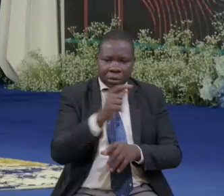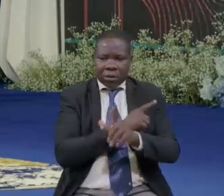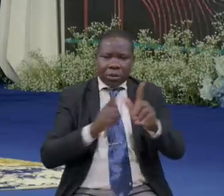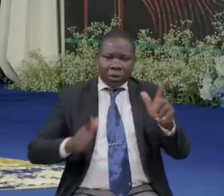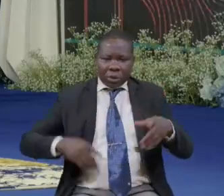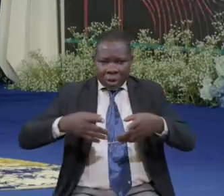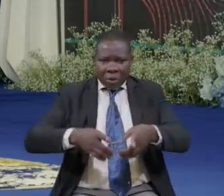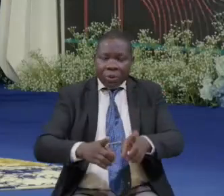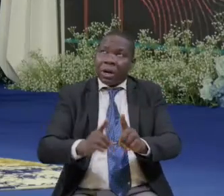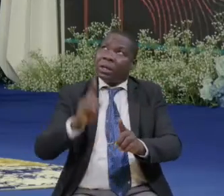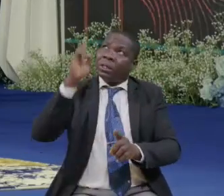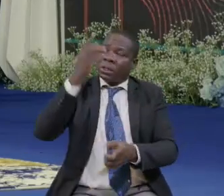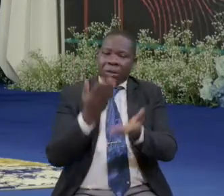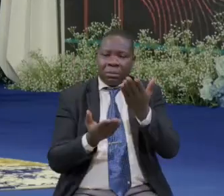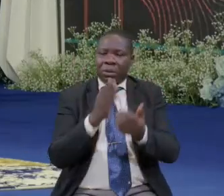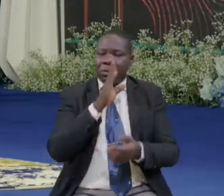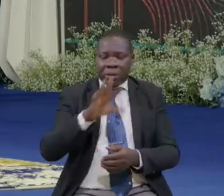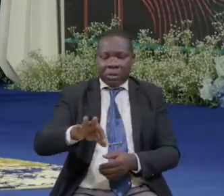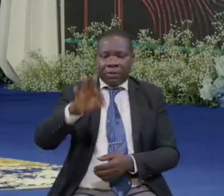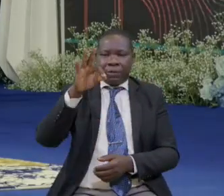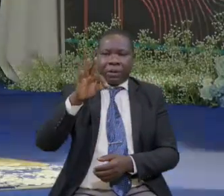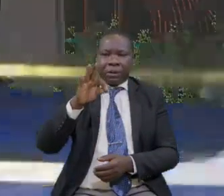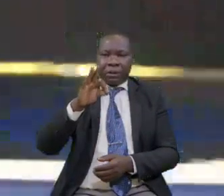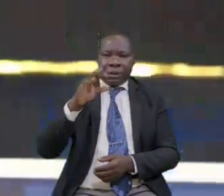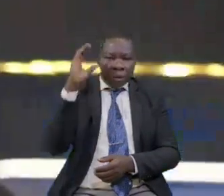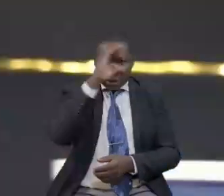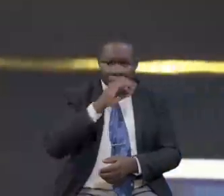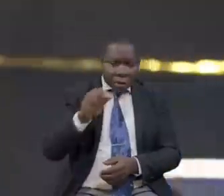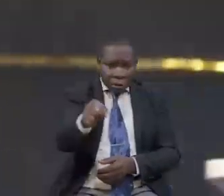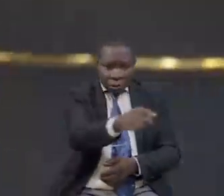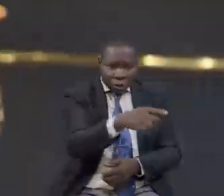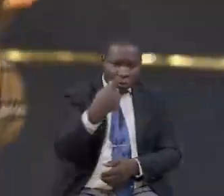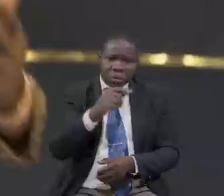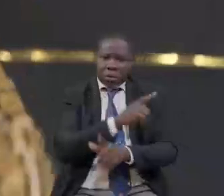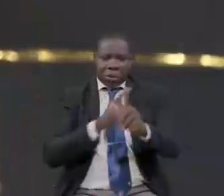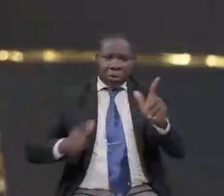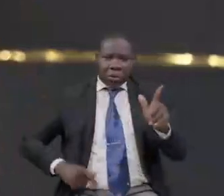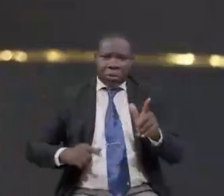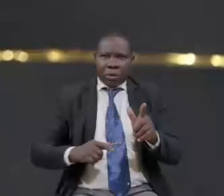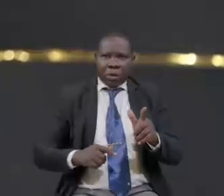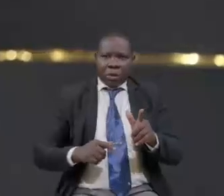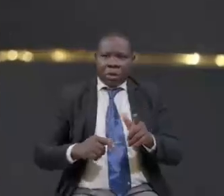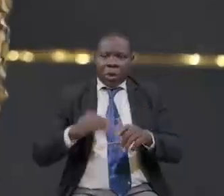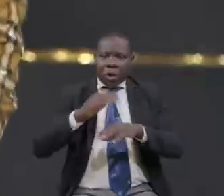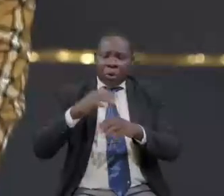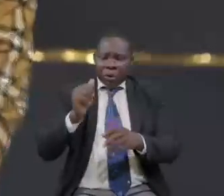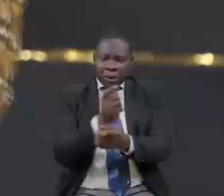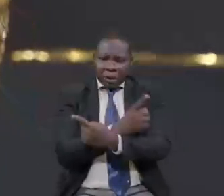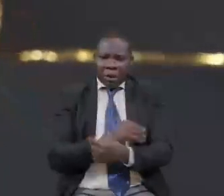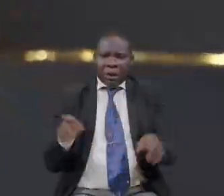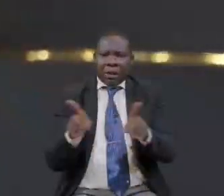he may be found. Seek ye the Lord on such a day like this, a day